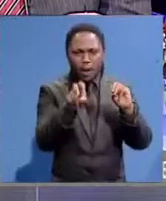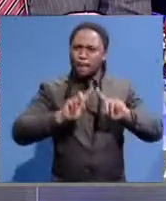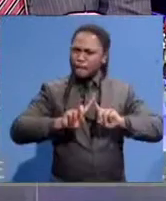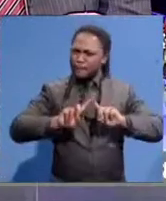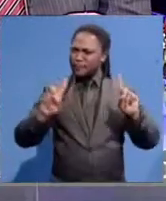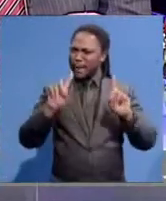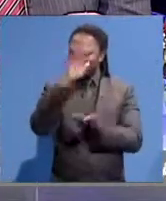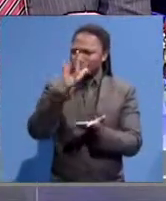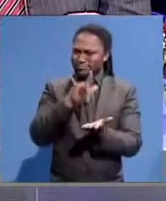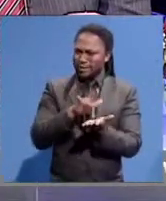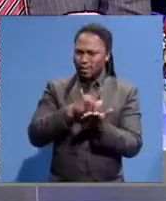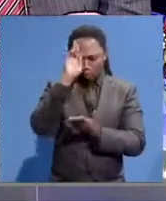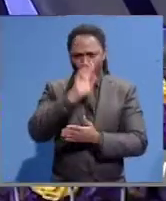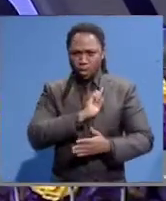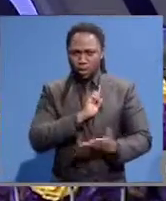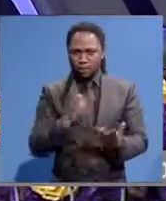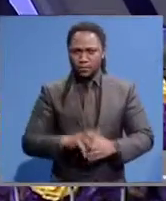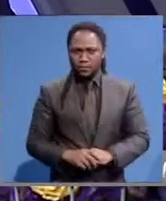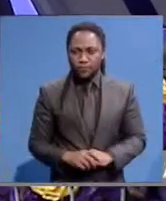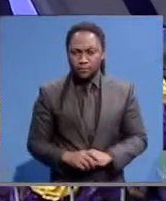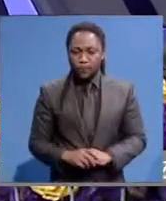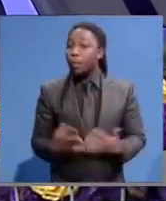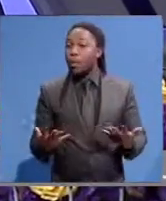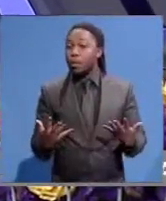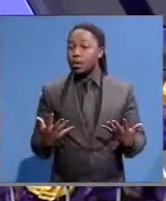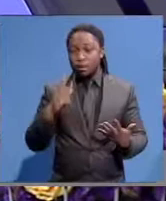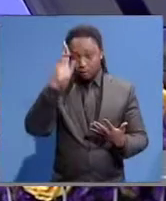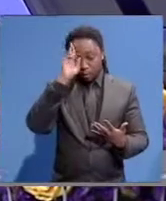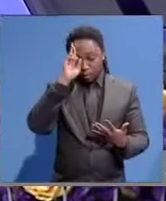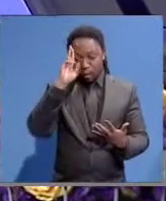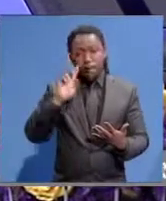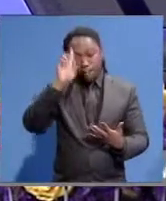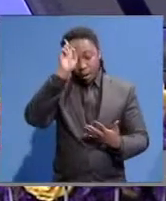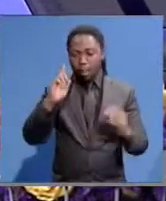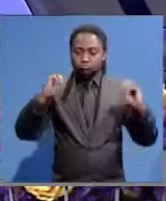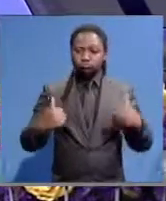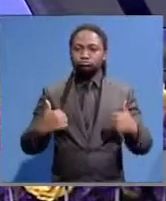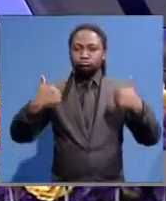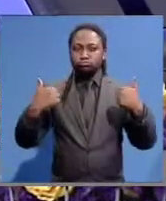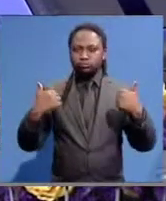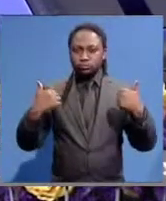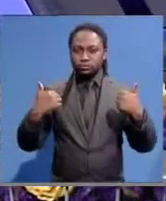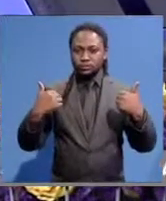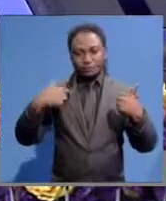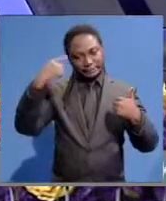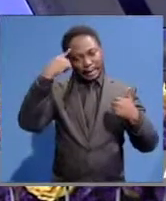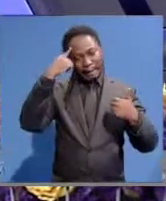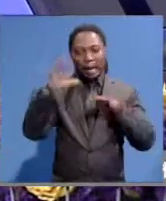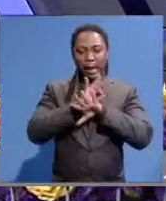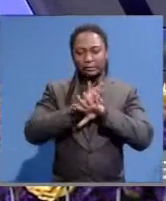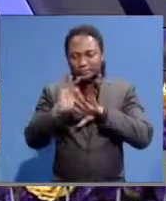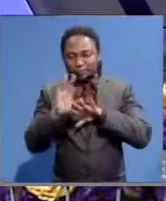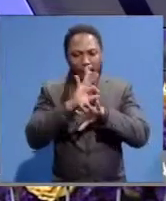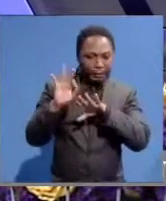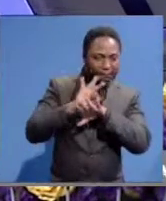for an institution such as your own. Well, I remember we sat with Madiba when we were first conceptualizing this